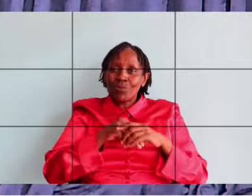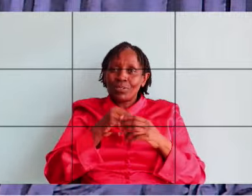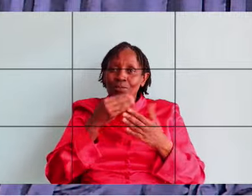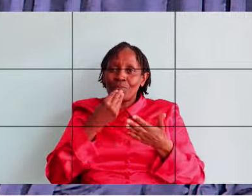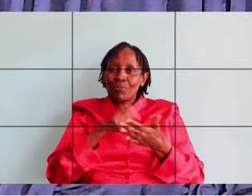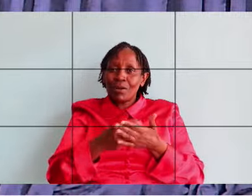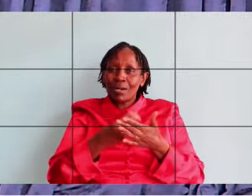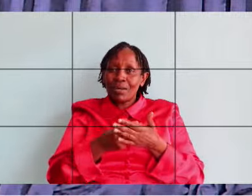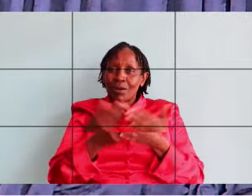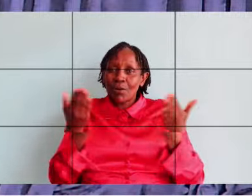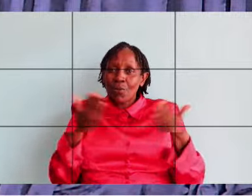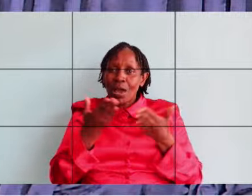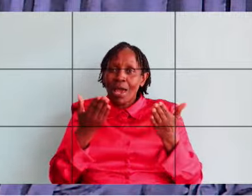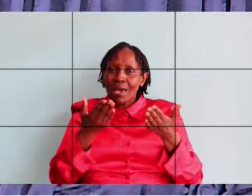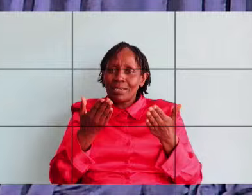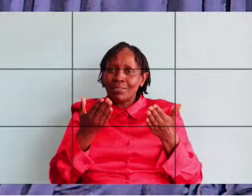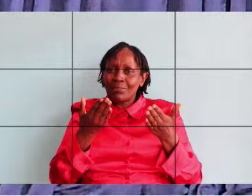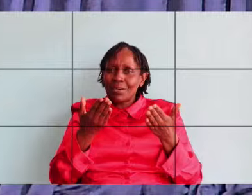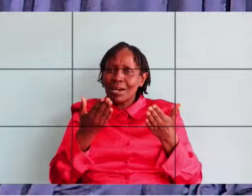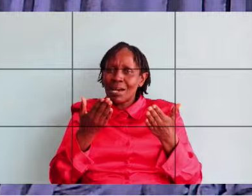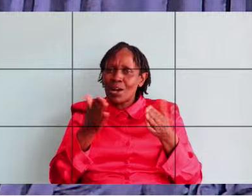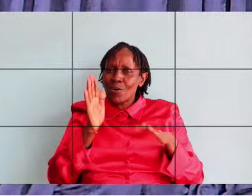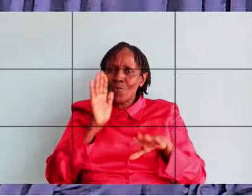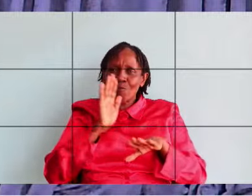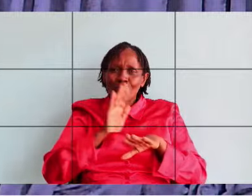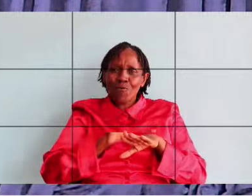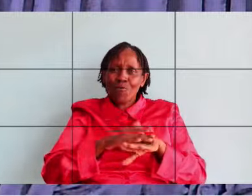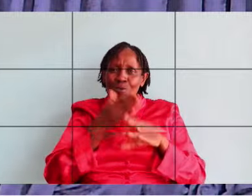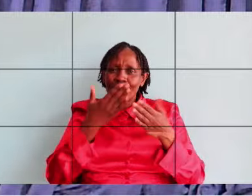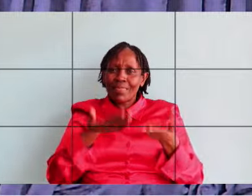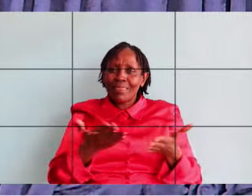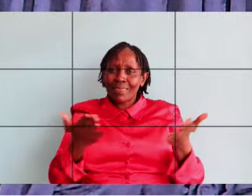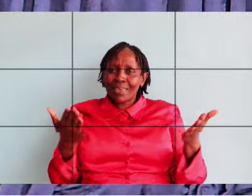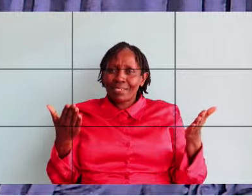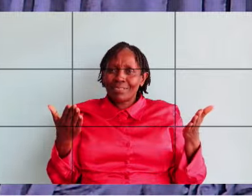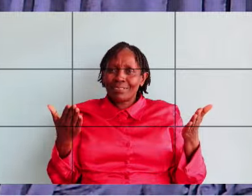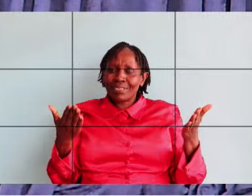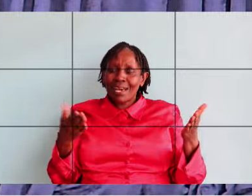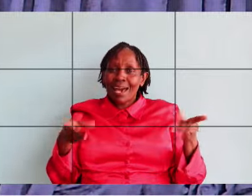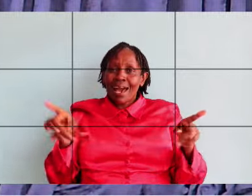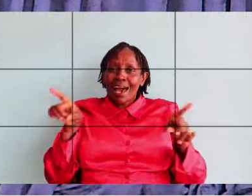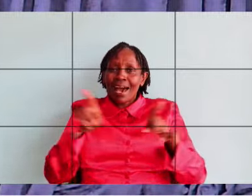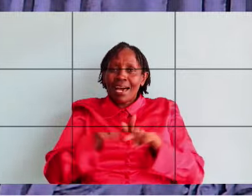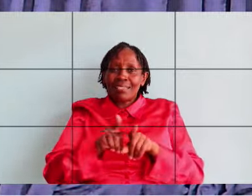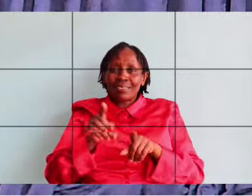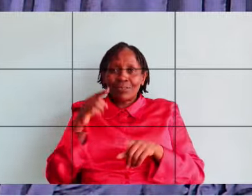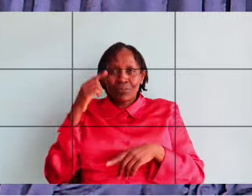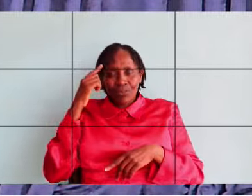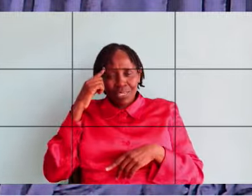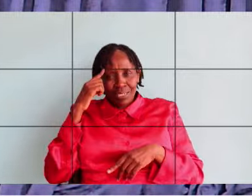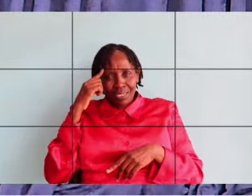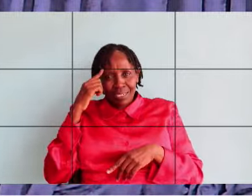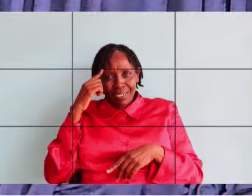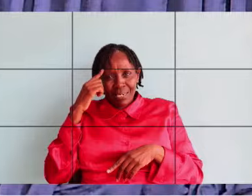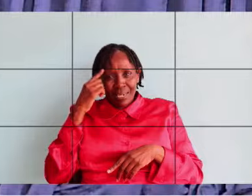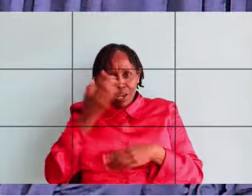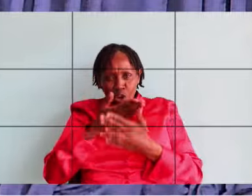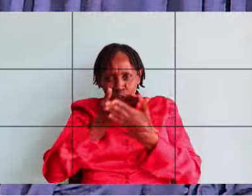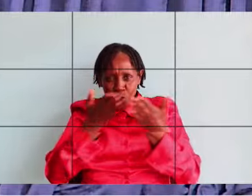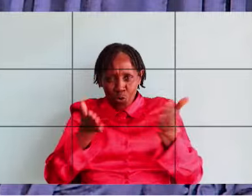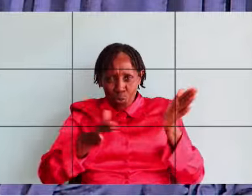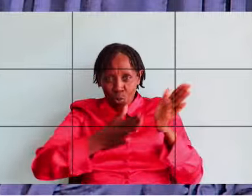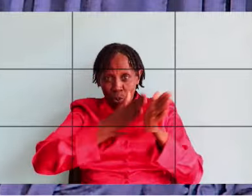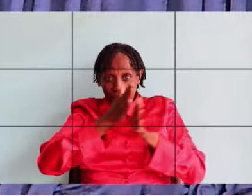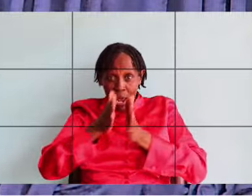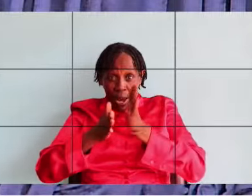your treasure. Where is your treasure? That's where you're going to invest. So as we think about this, are we prepared? Are we preparing ourselves